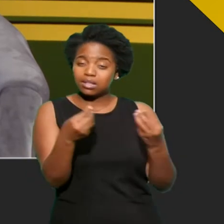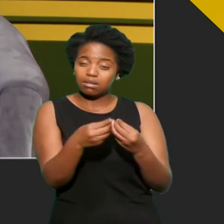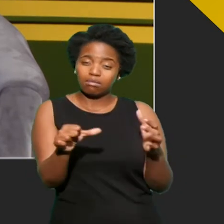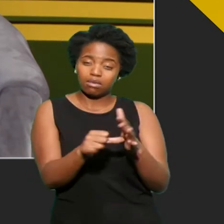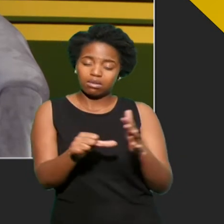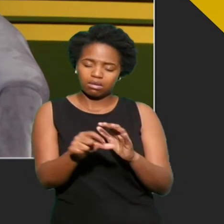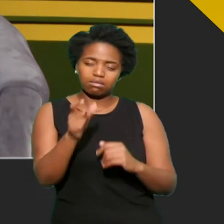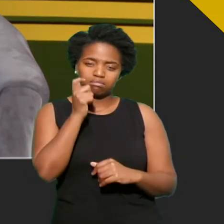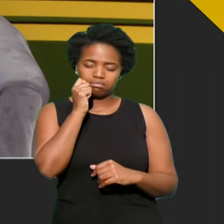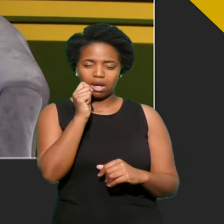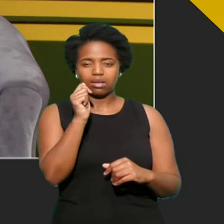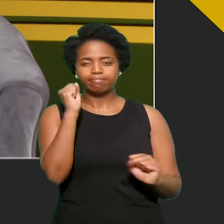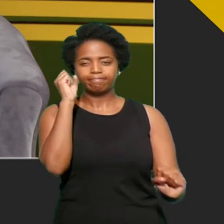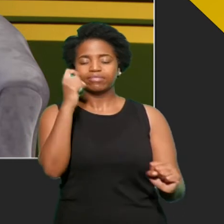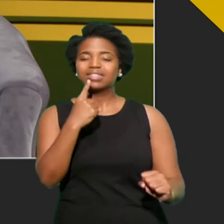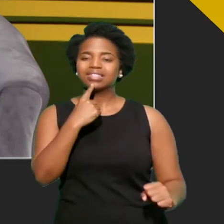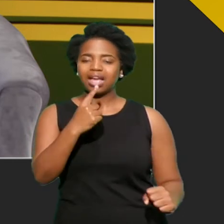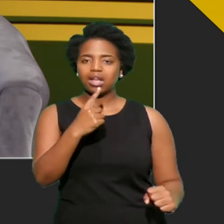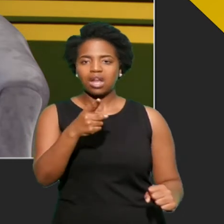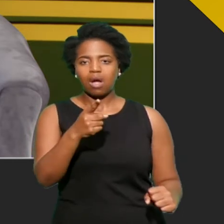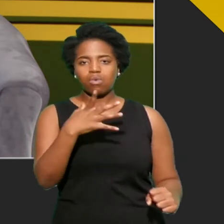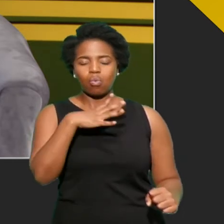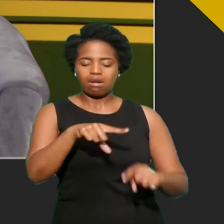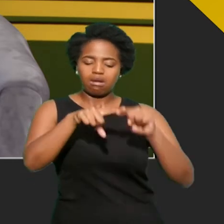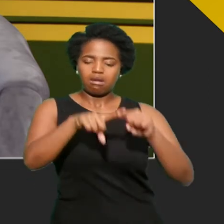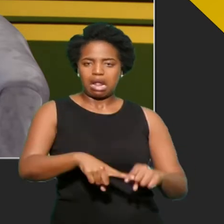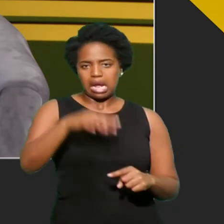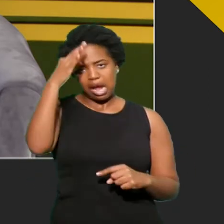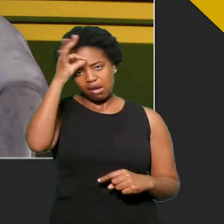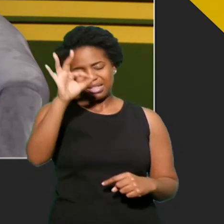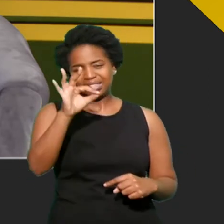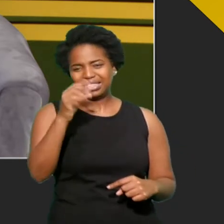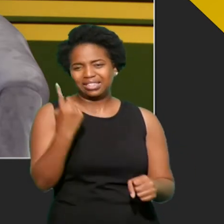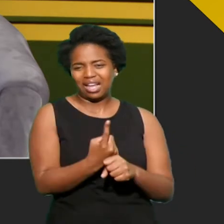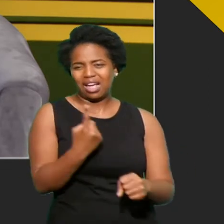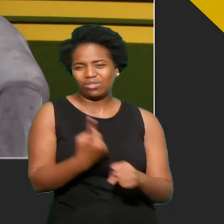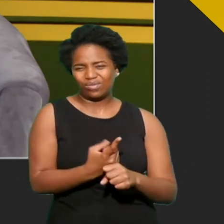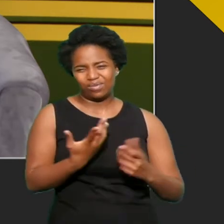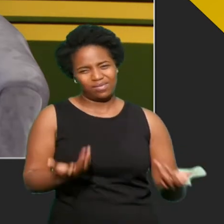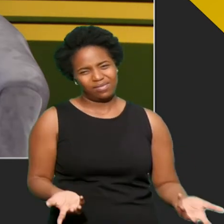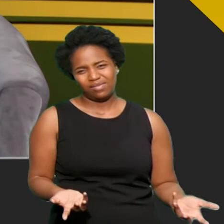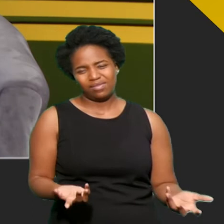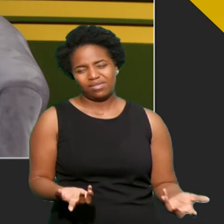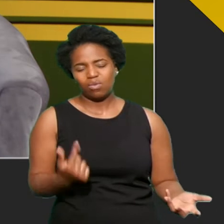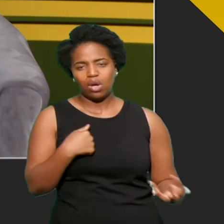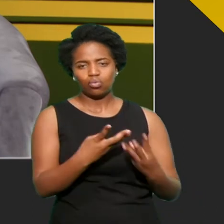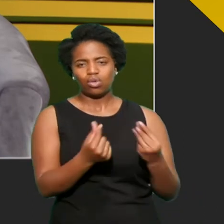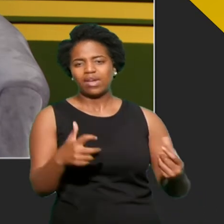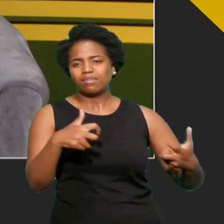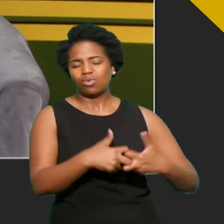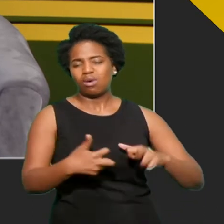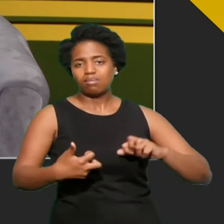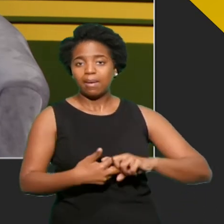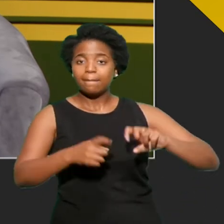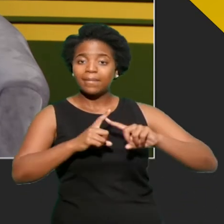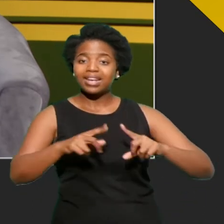something about us relying on the government. And we need to move away from this reliance on the government to solve this gender-based violence, because at the